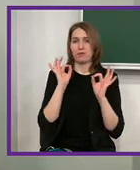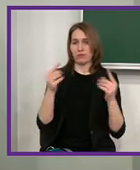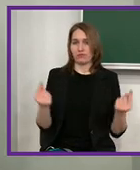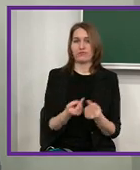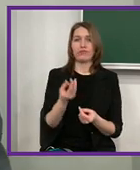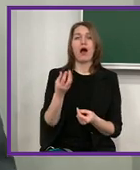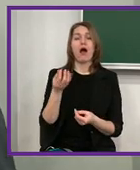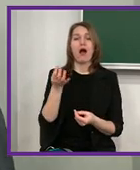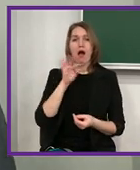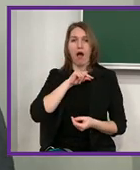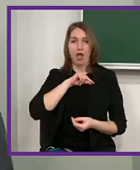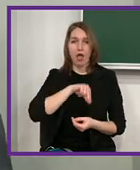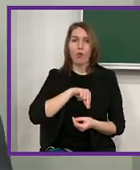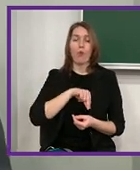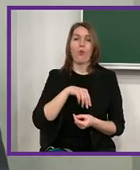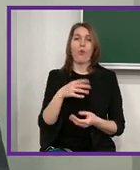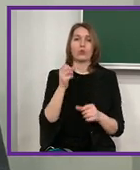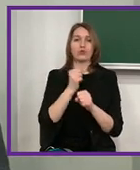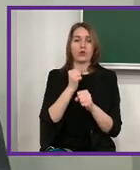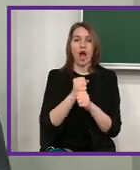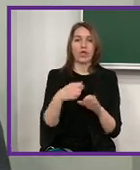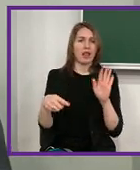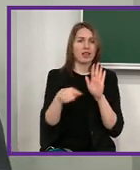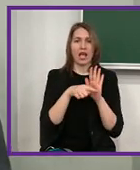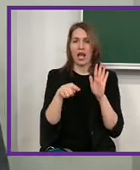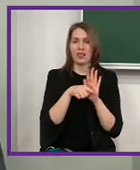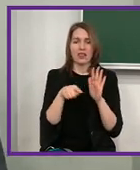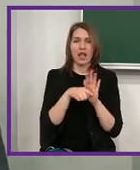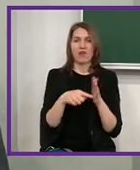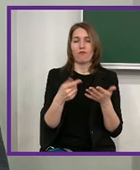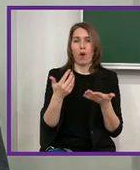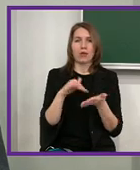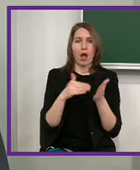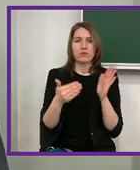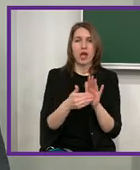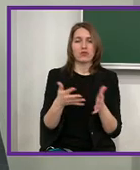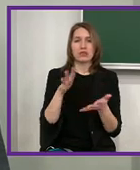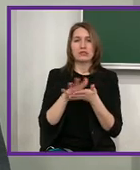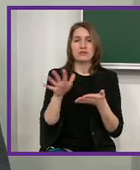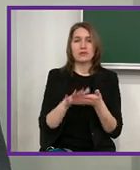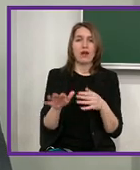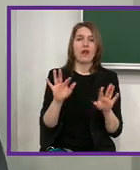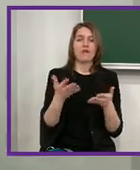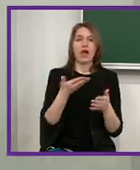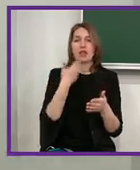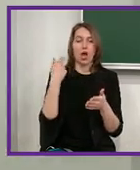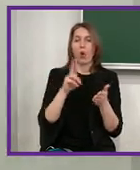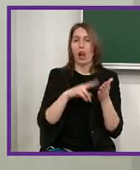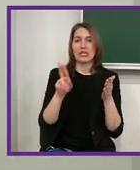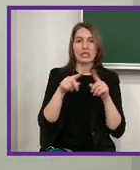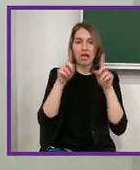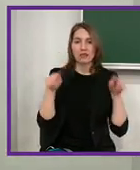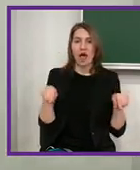exploitation, especially by firms in that, unlicensed companies that were seeking cost advantages by taking